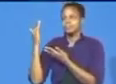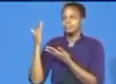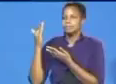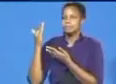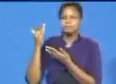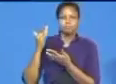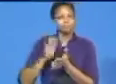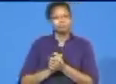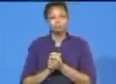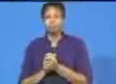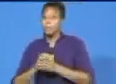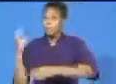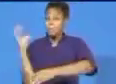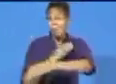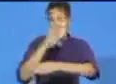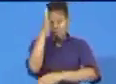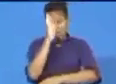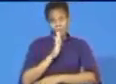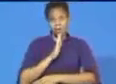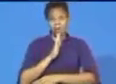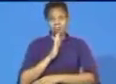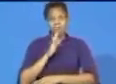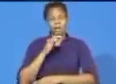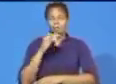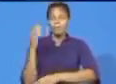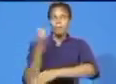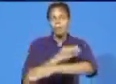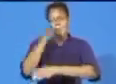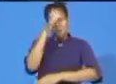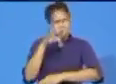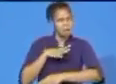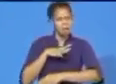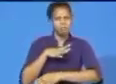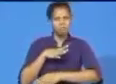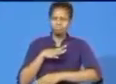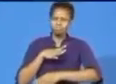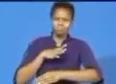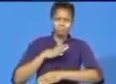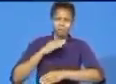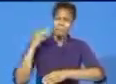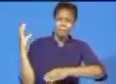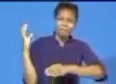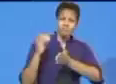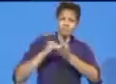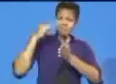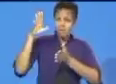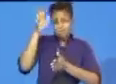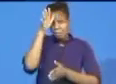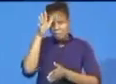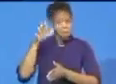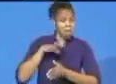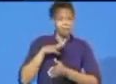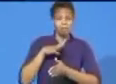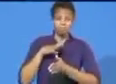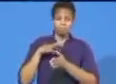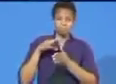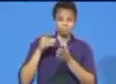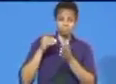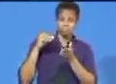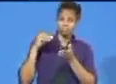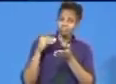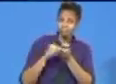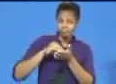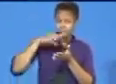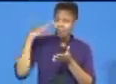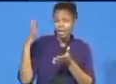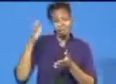Great man, great wealth, great accomplishment, great intellect, great